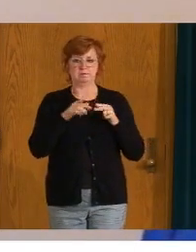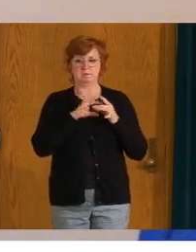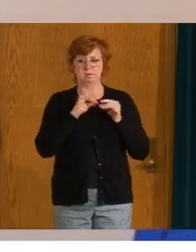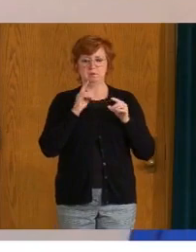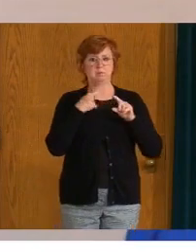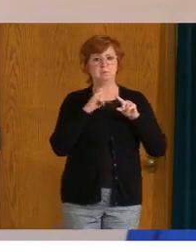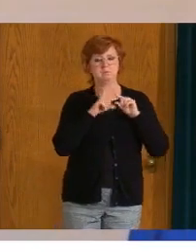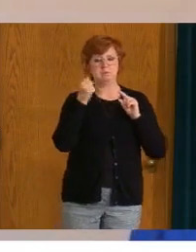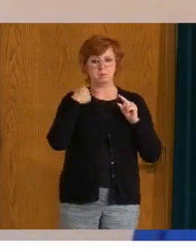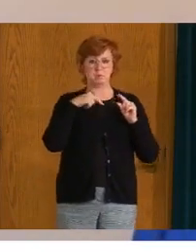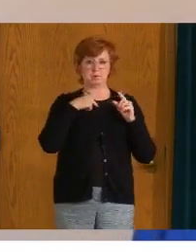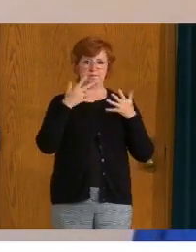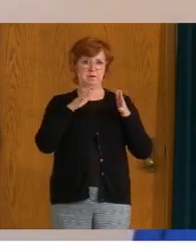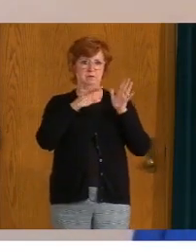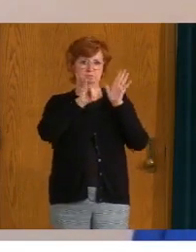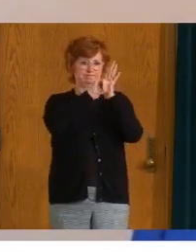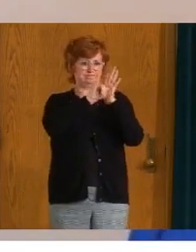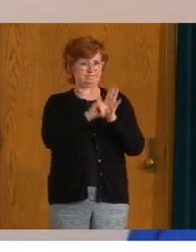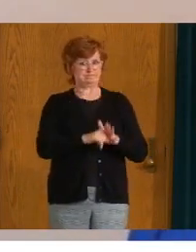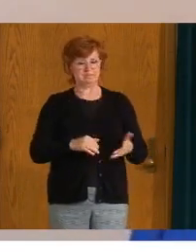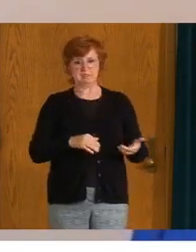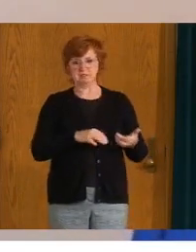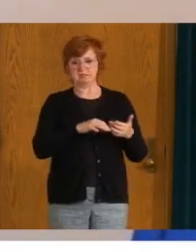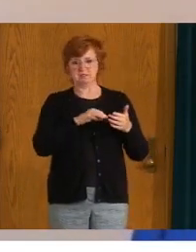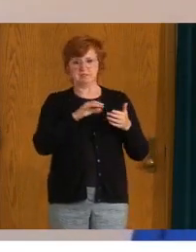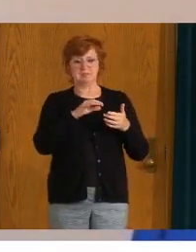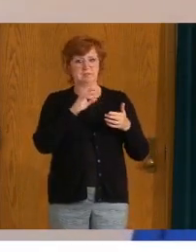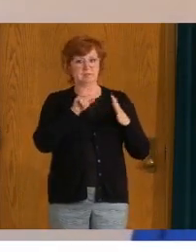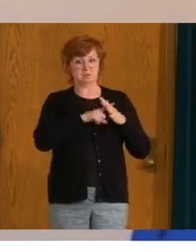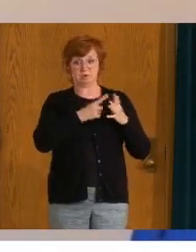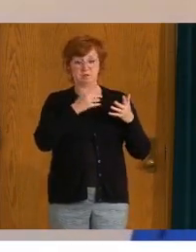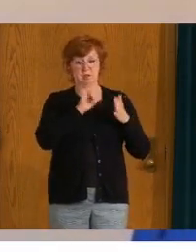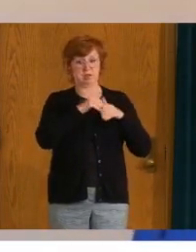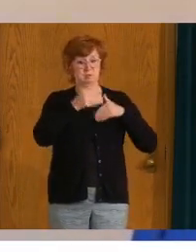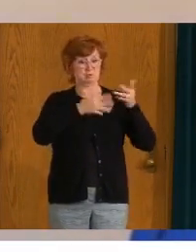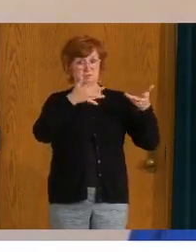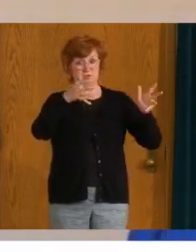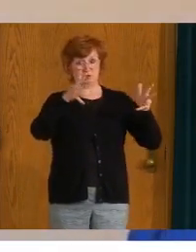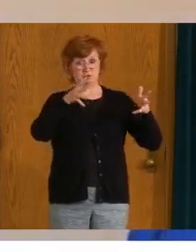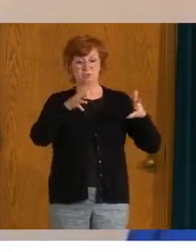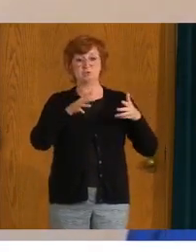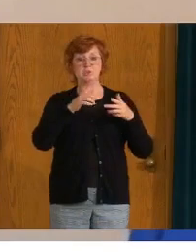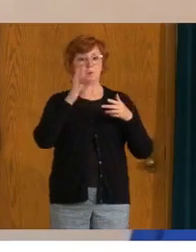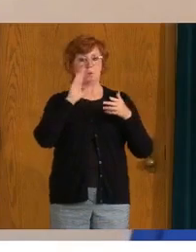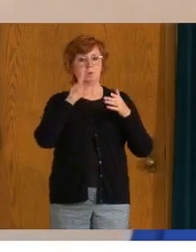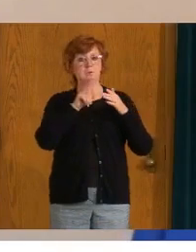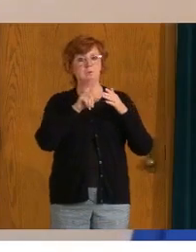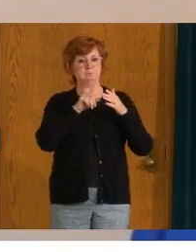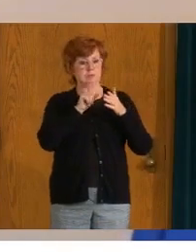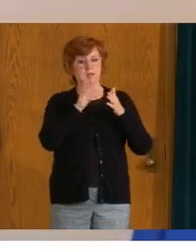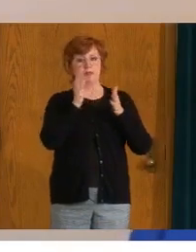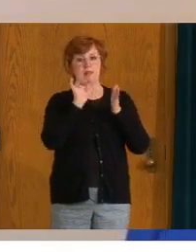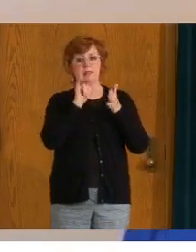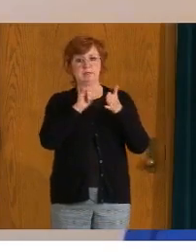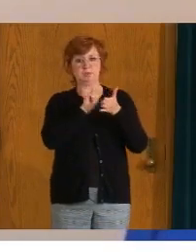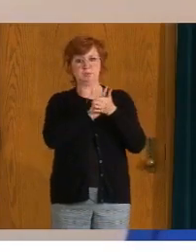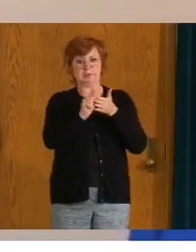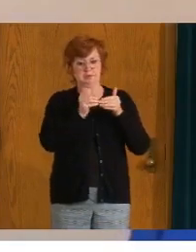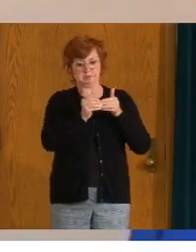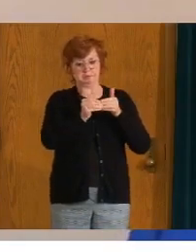started. And it will continue to expand throughout the week with, as Derek's presentation outlined, a number